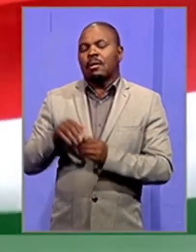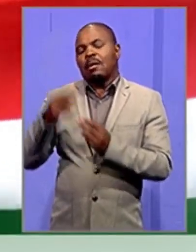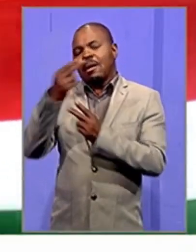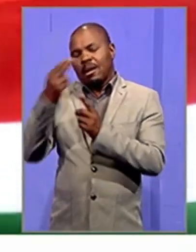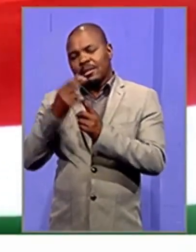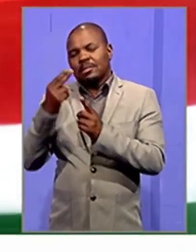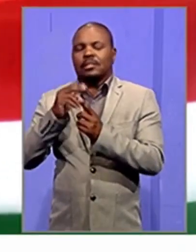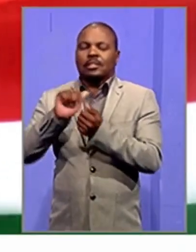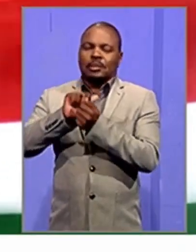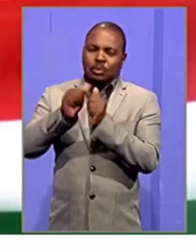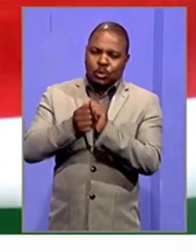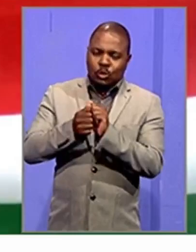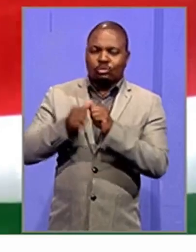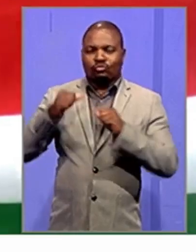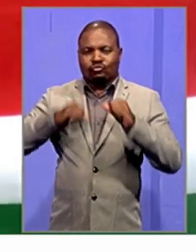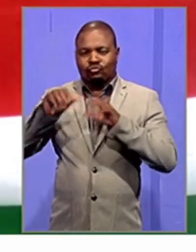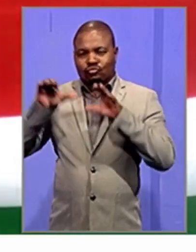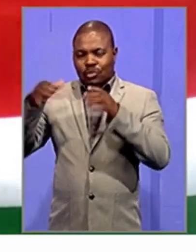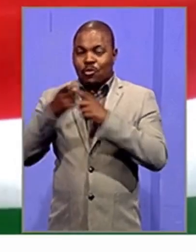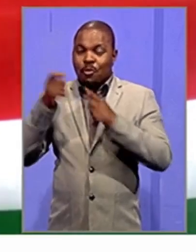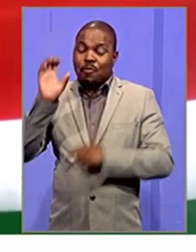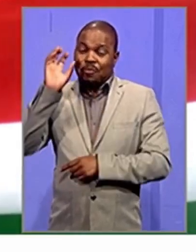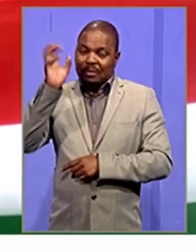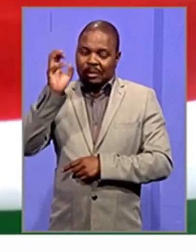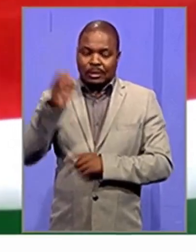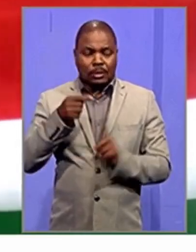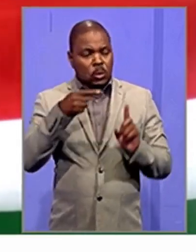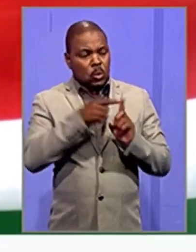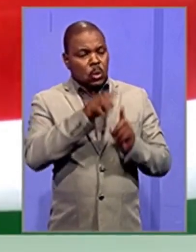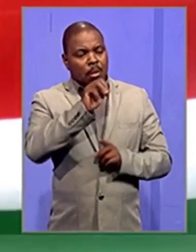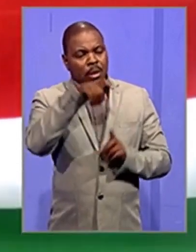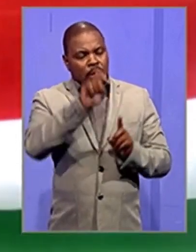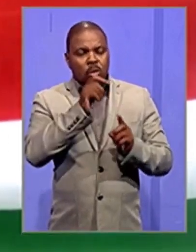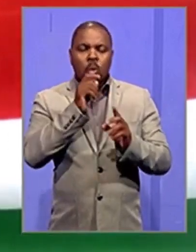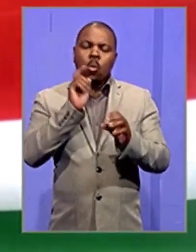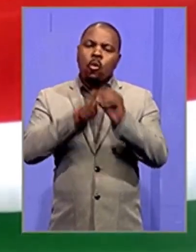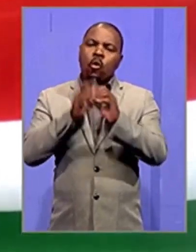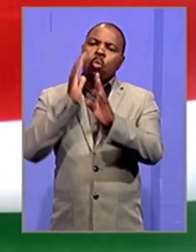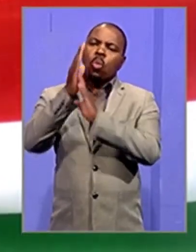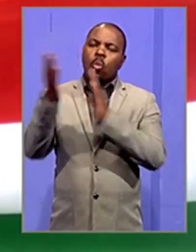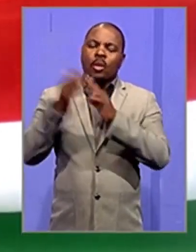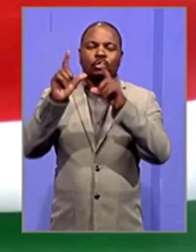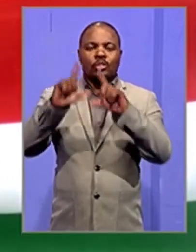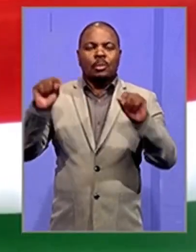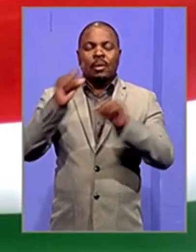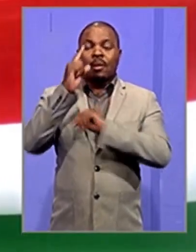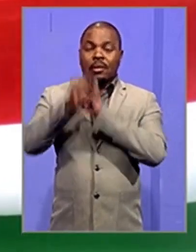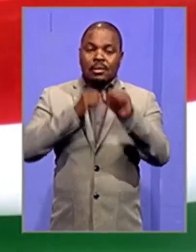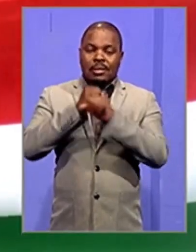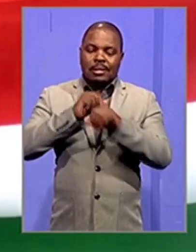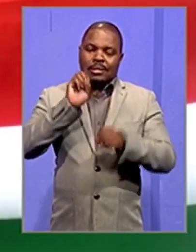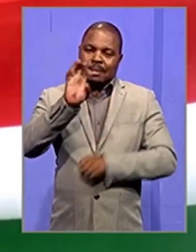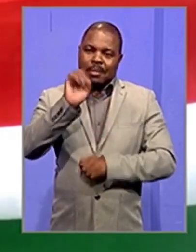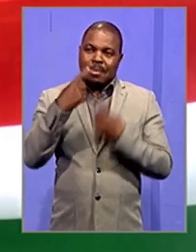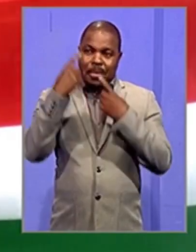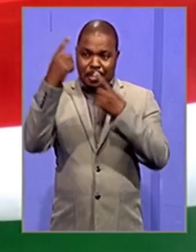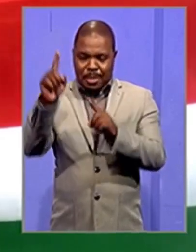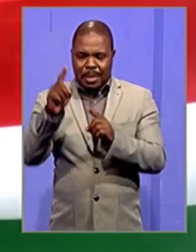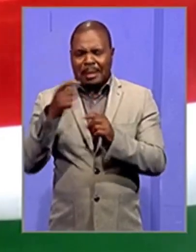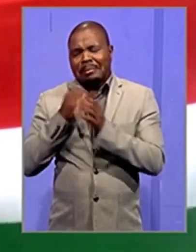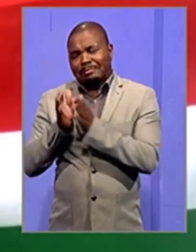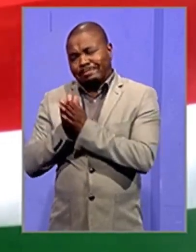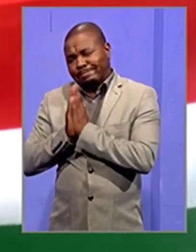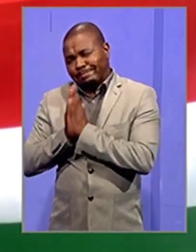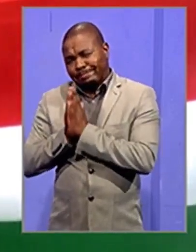Sports and Recreation in the Free State. Max is qualified to go to Japan in September next year. We are pleading with